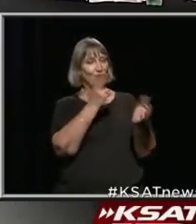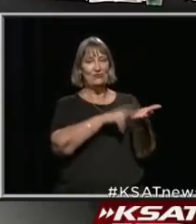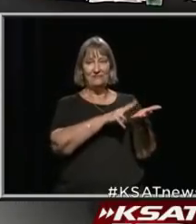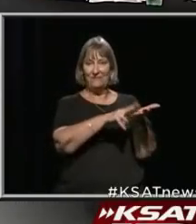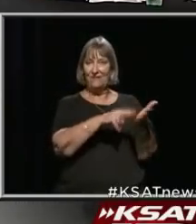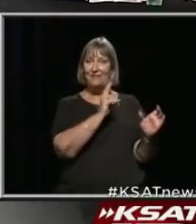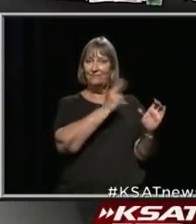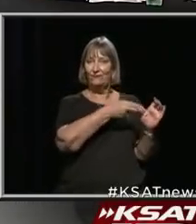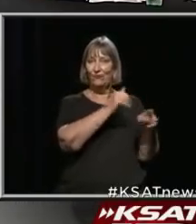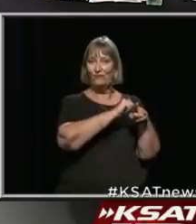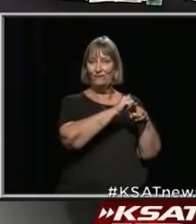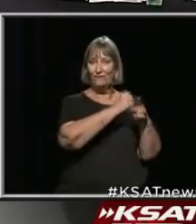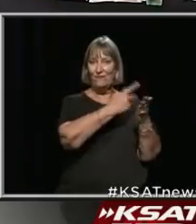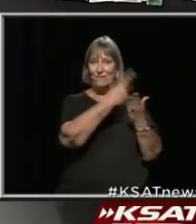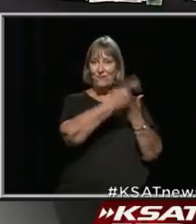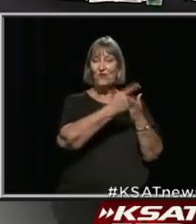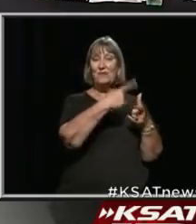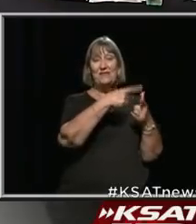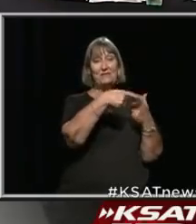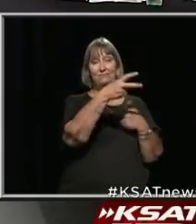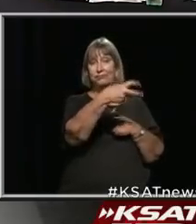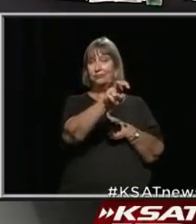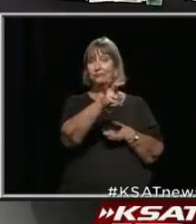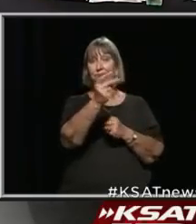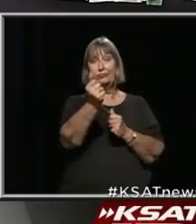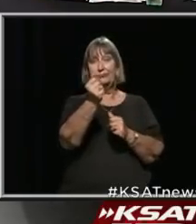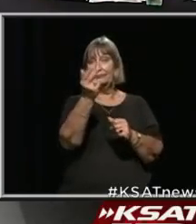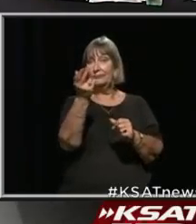can get more information by calling